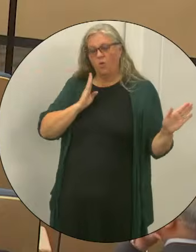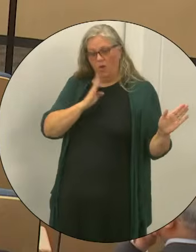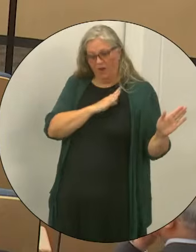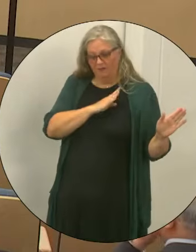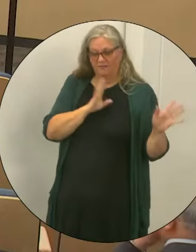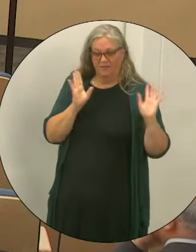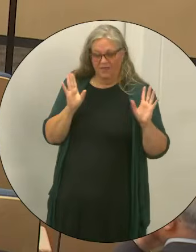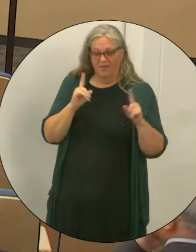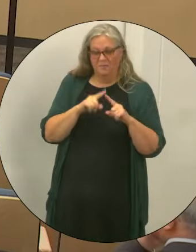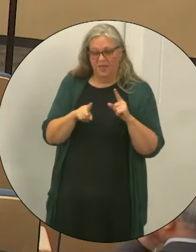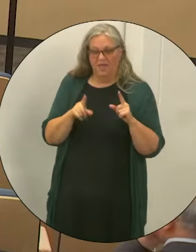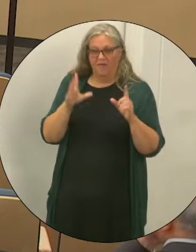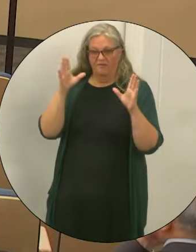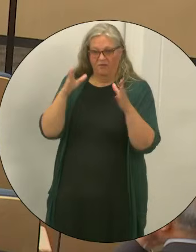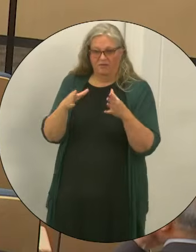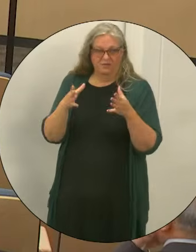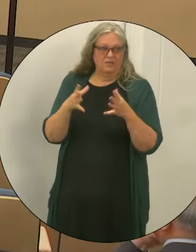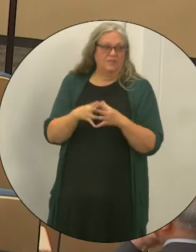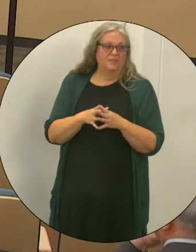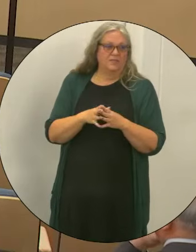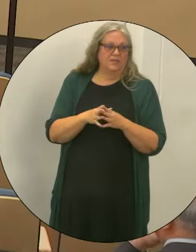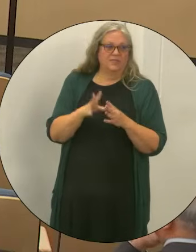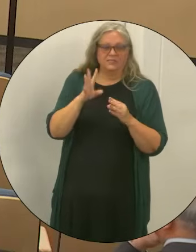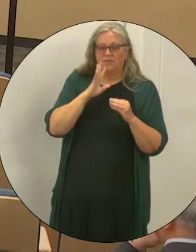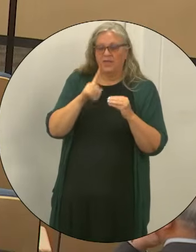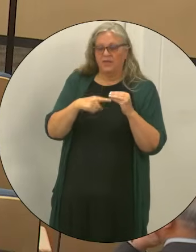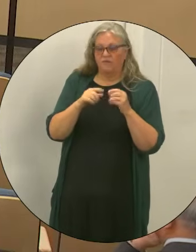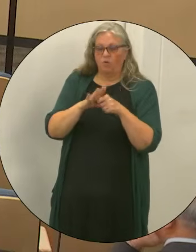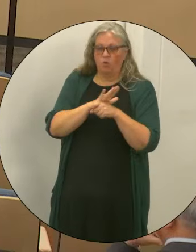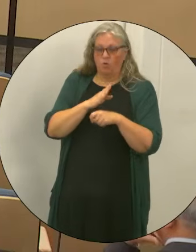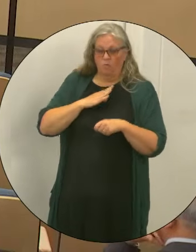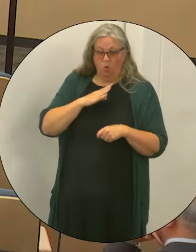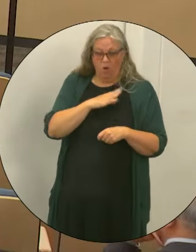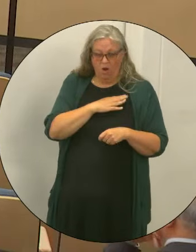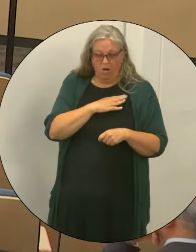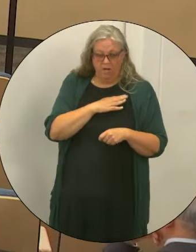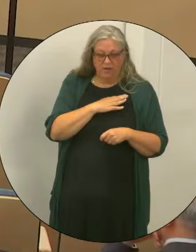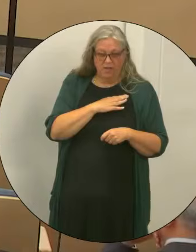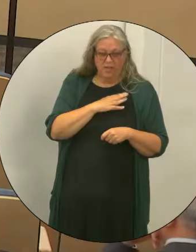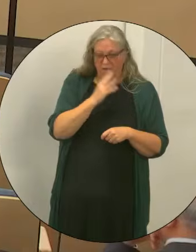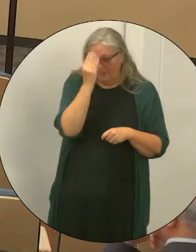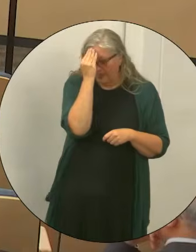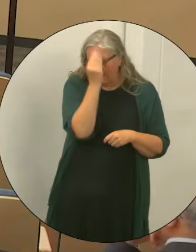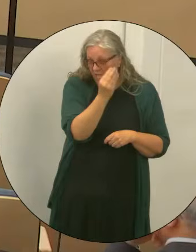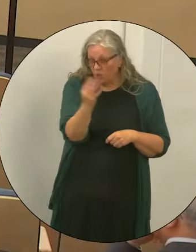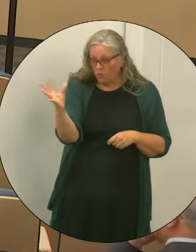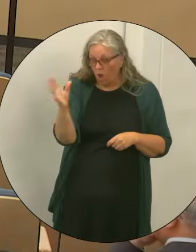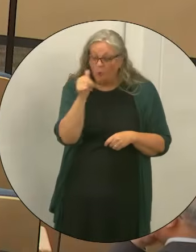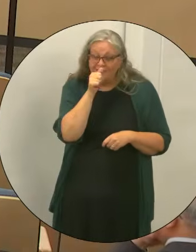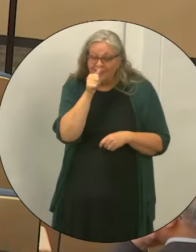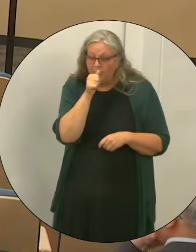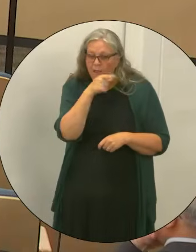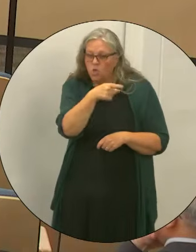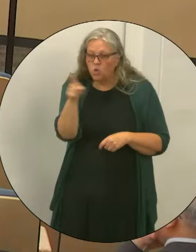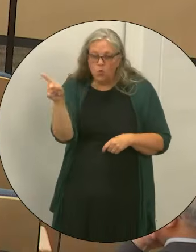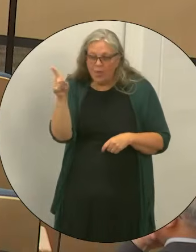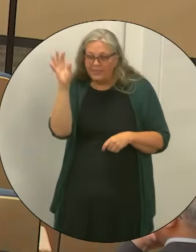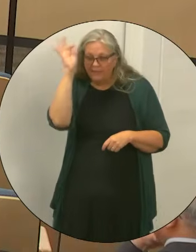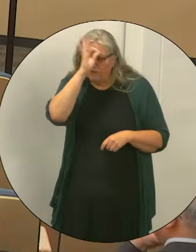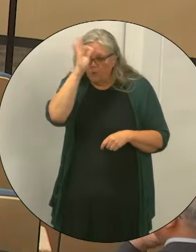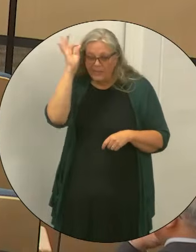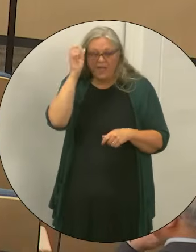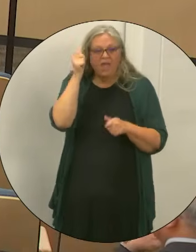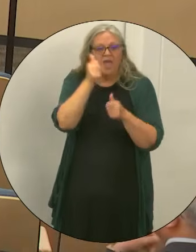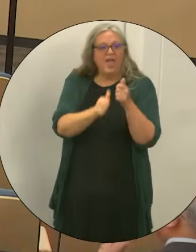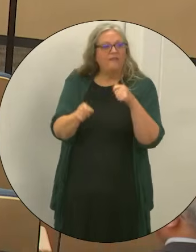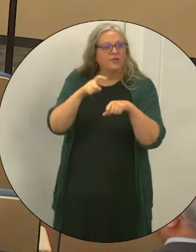Appreciate this, it's it. And speaking of the whole board, I'm going to let you guys all in on a secret. You guys don't know this, but every